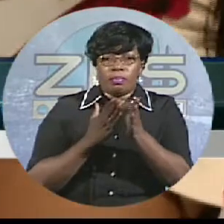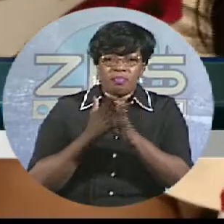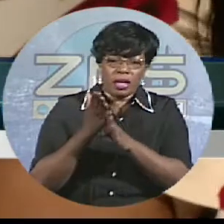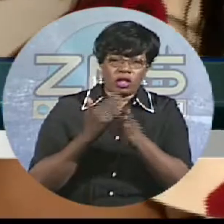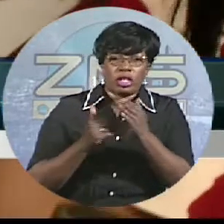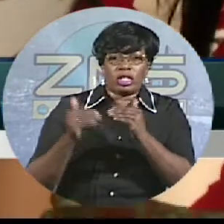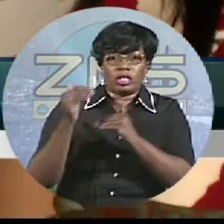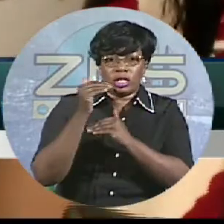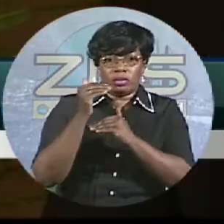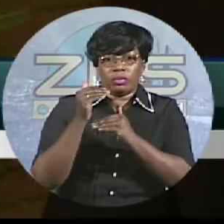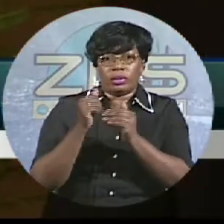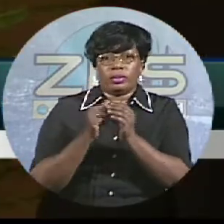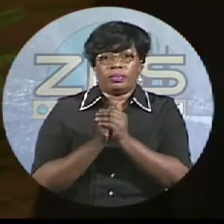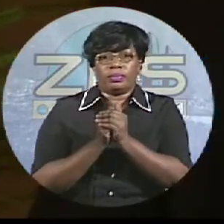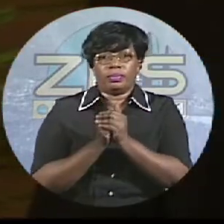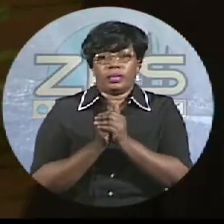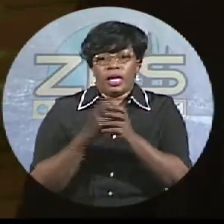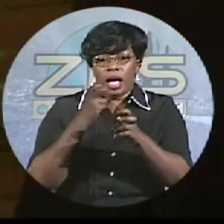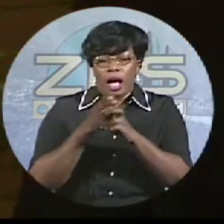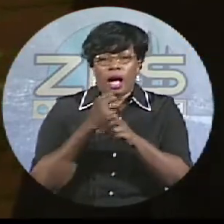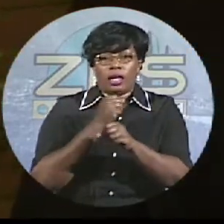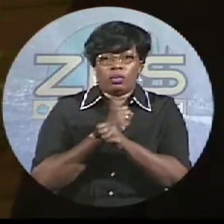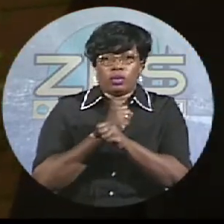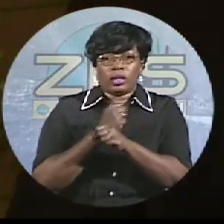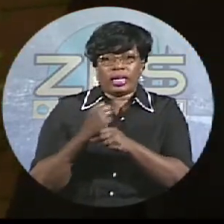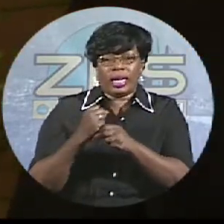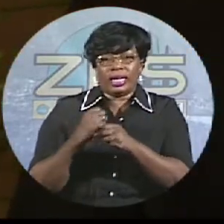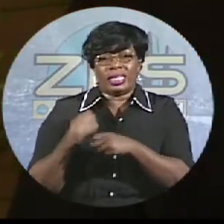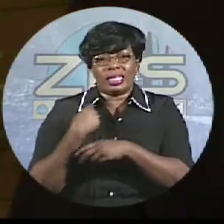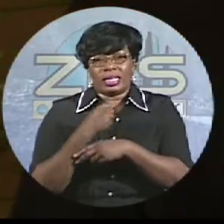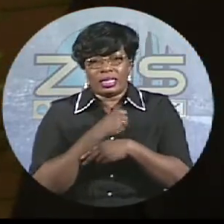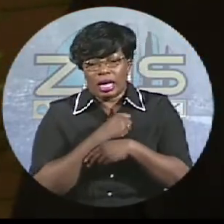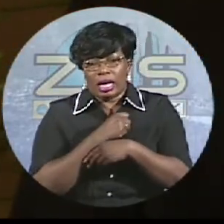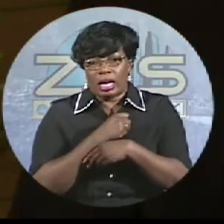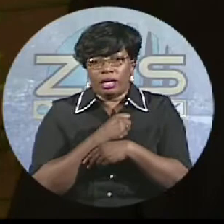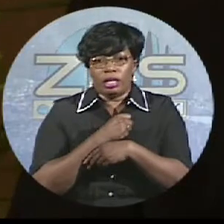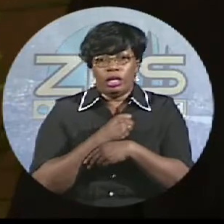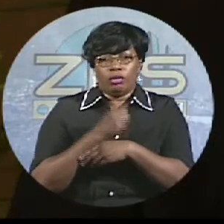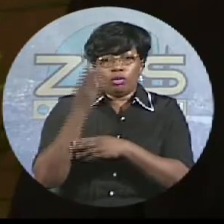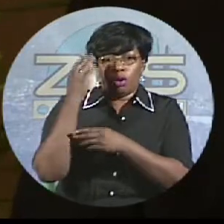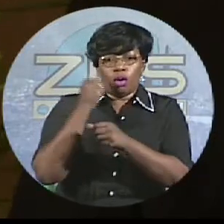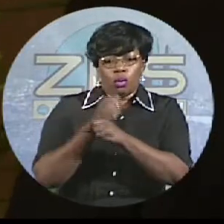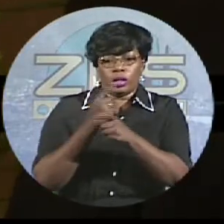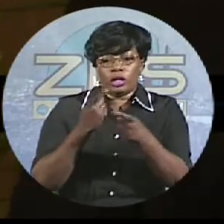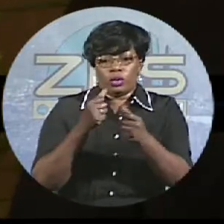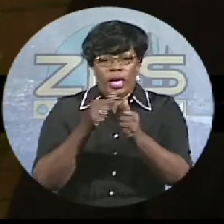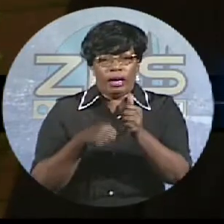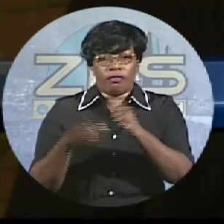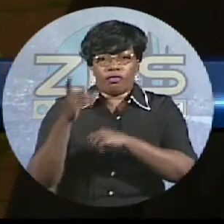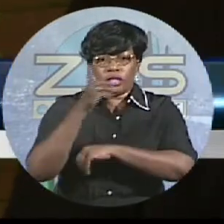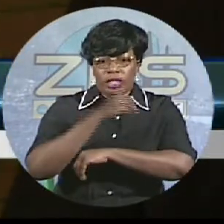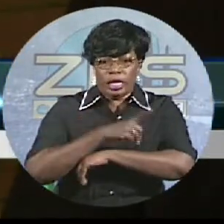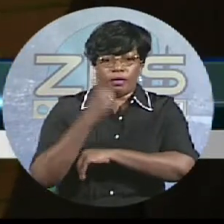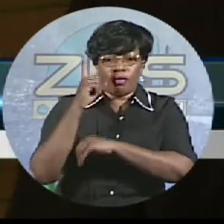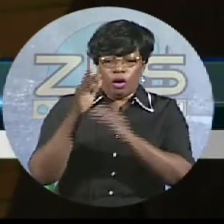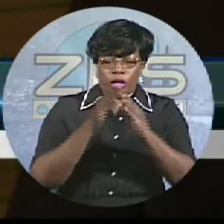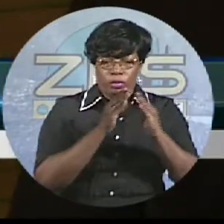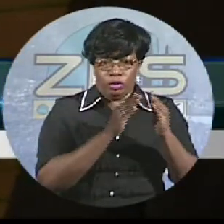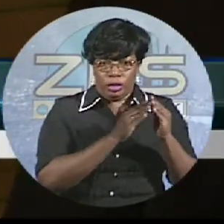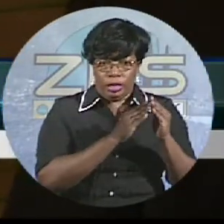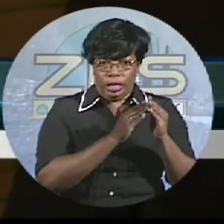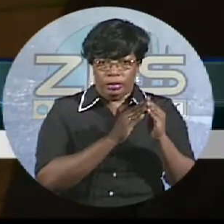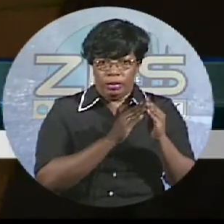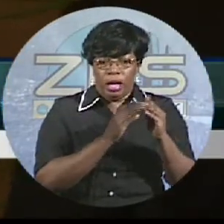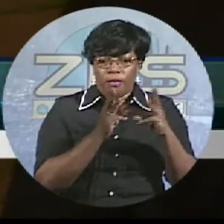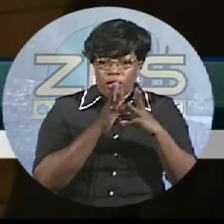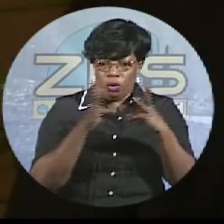I hope there's more to come. The hardworking staff, it's recognizing the work that they do every day to for their community and for